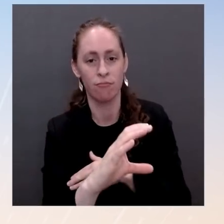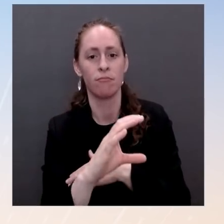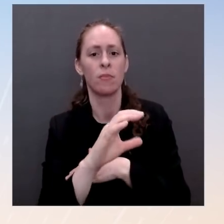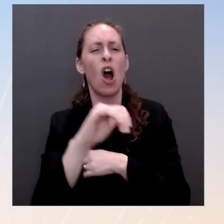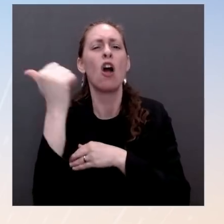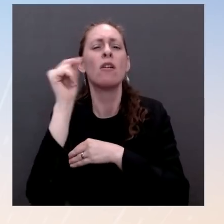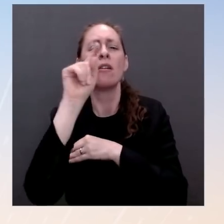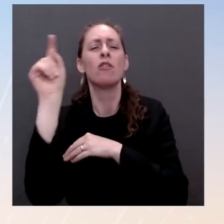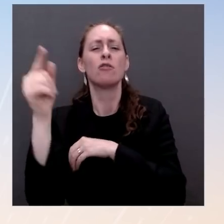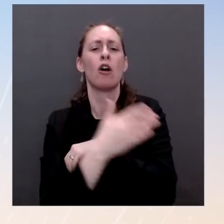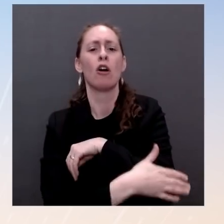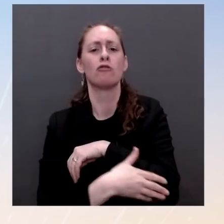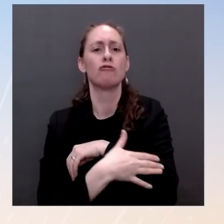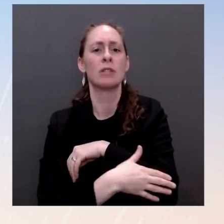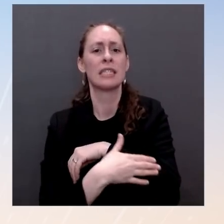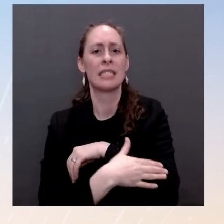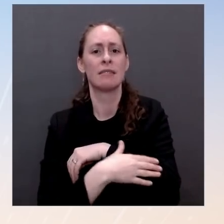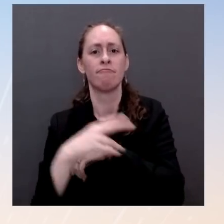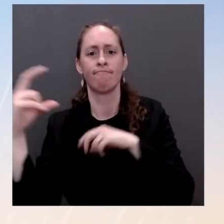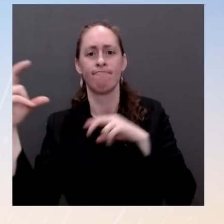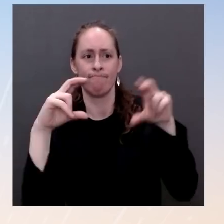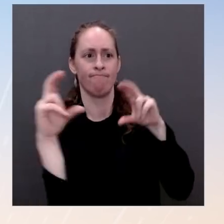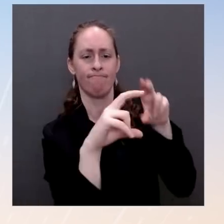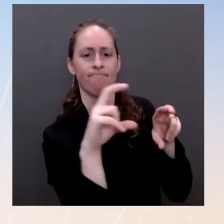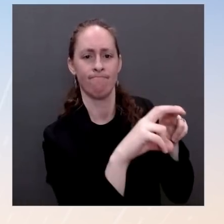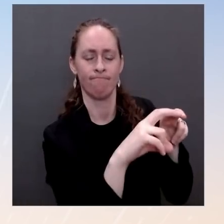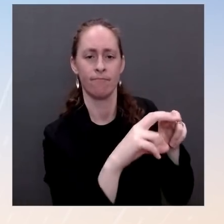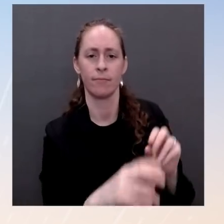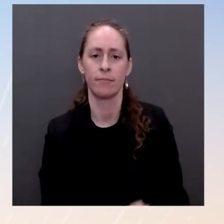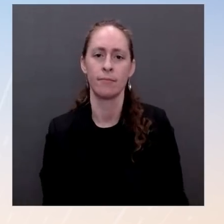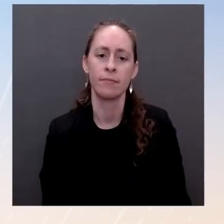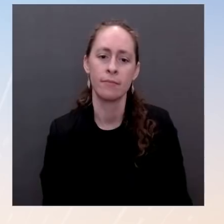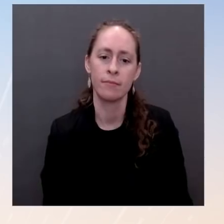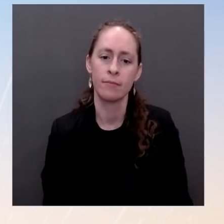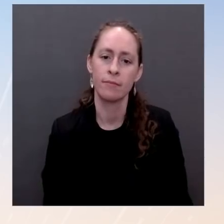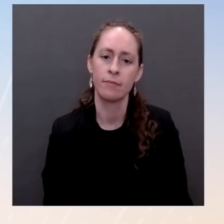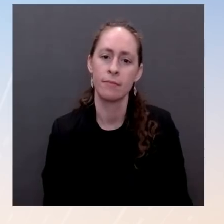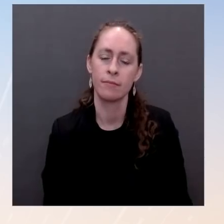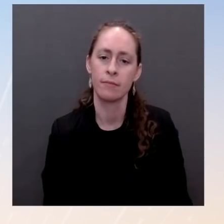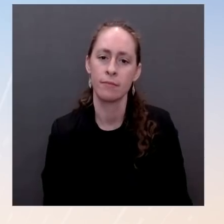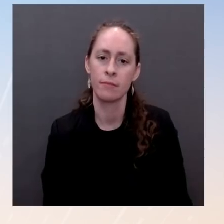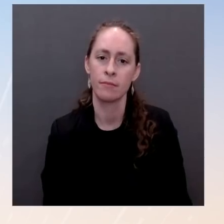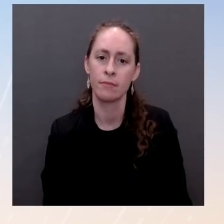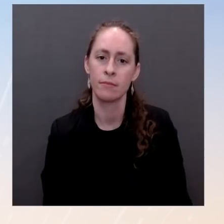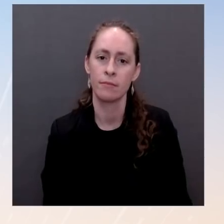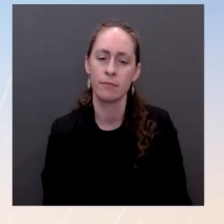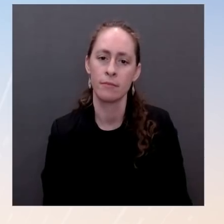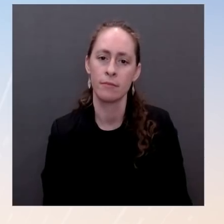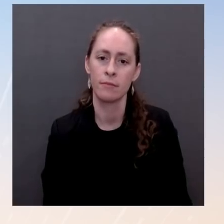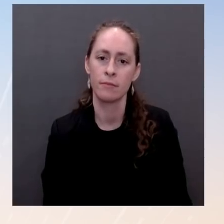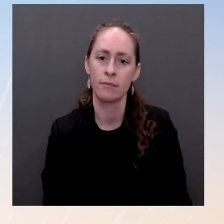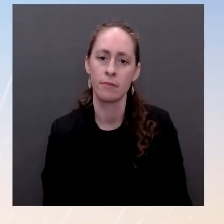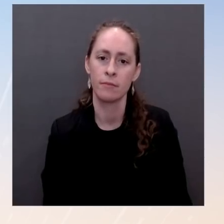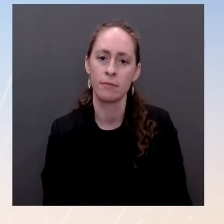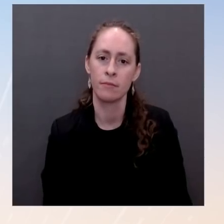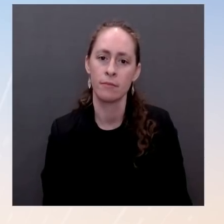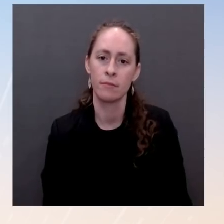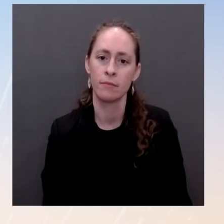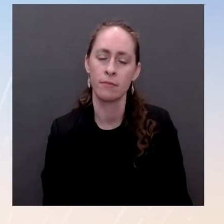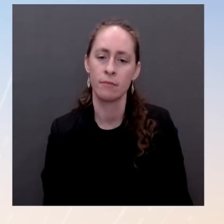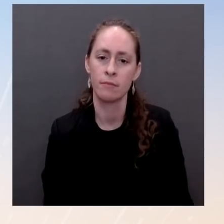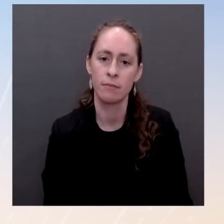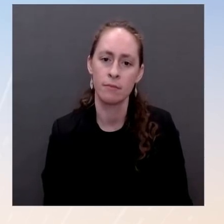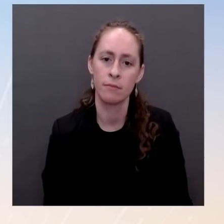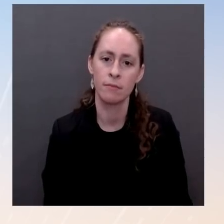that. The last thing is the Export-Import Bank has made available $3 billion in support for projects in Ukraine, and the Development Finance Corporation has